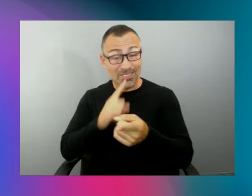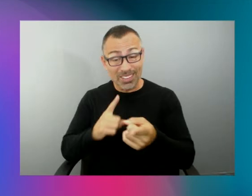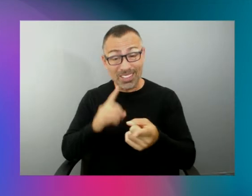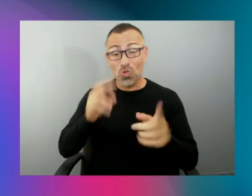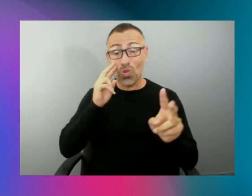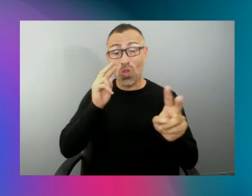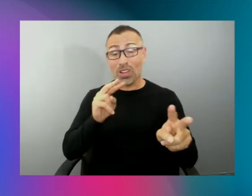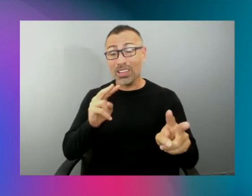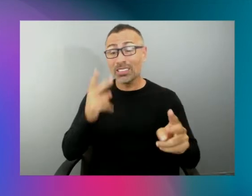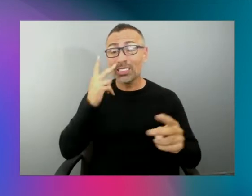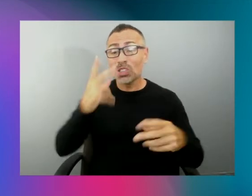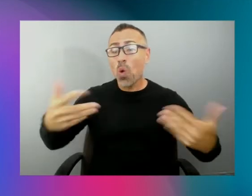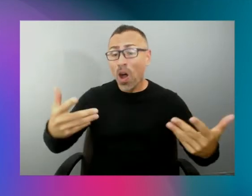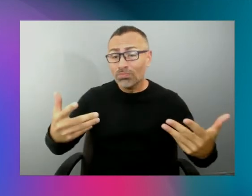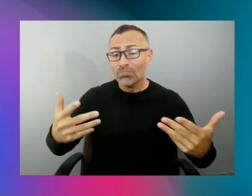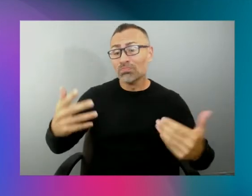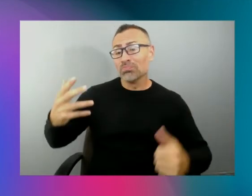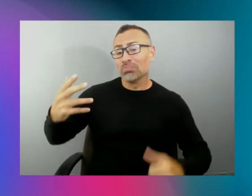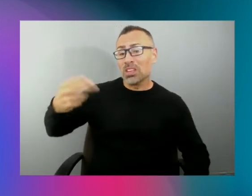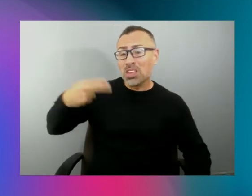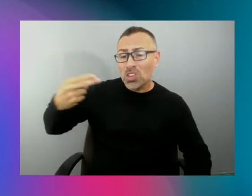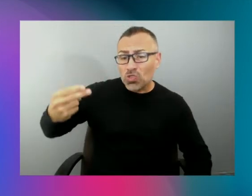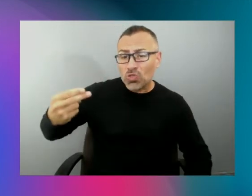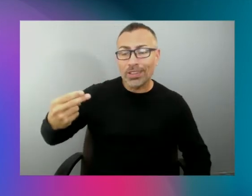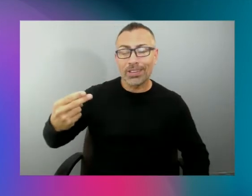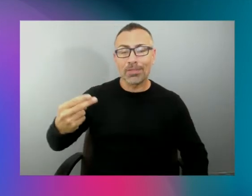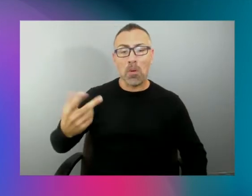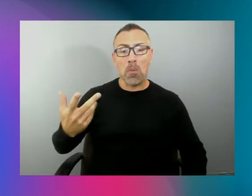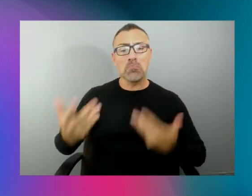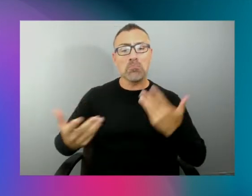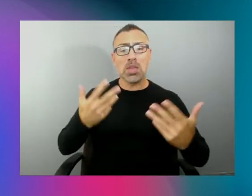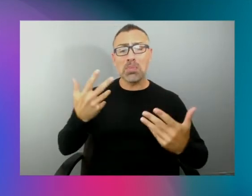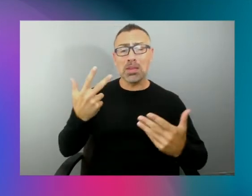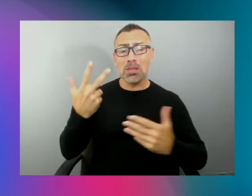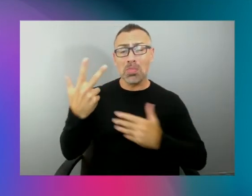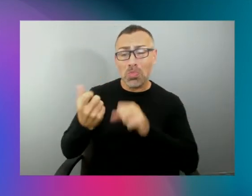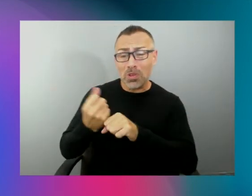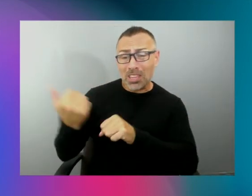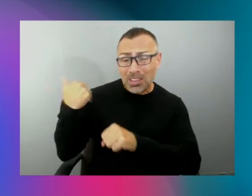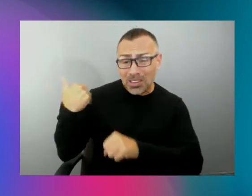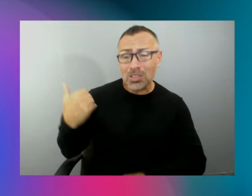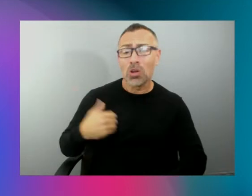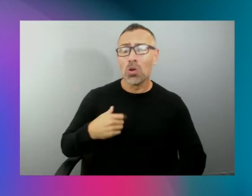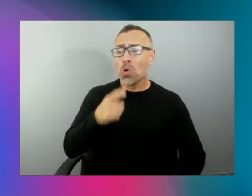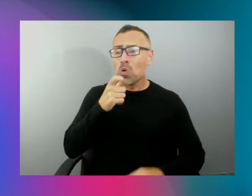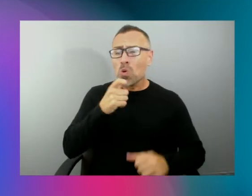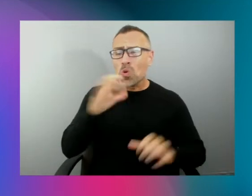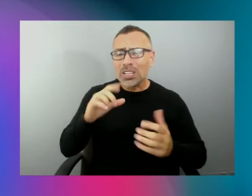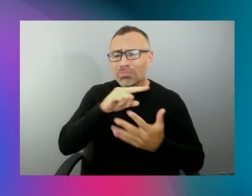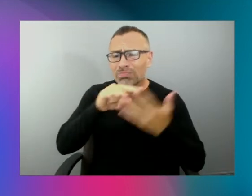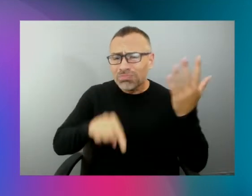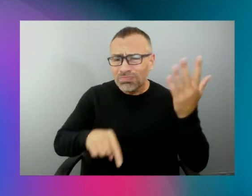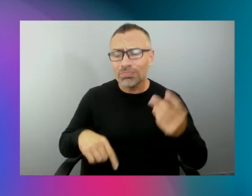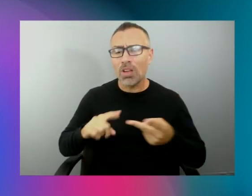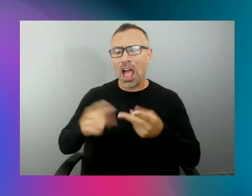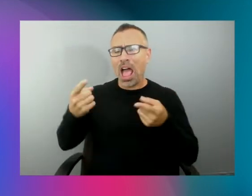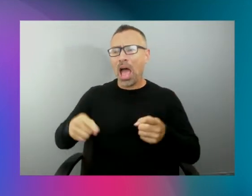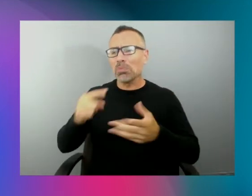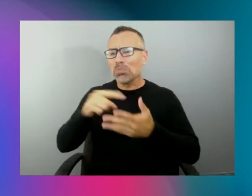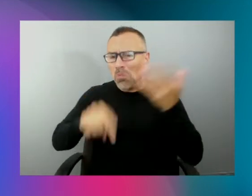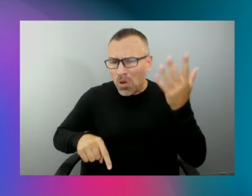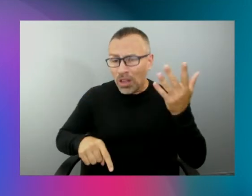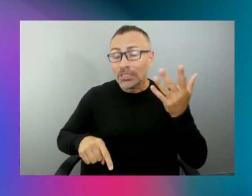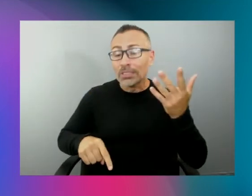history. 3 days back, who did what? What was happened, right? If you wanted to track down the history, that is where AWS config